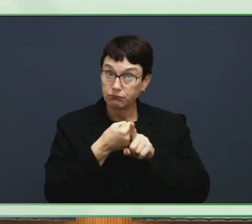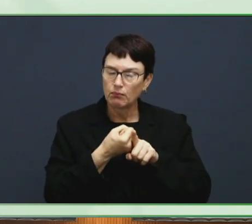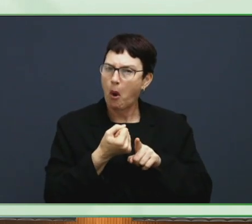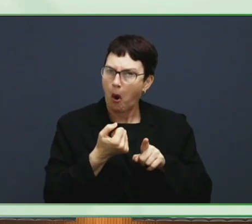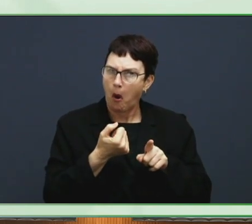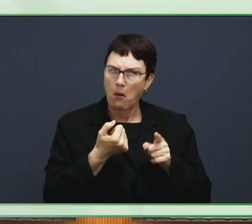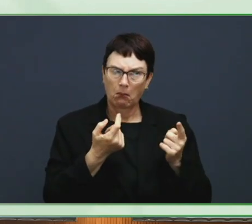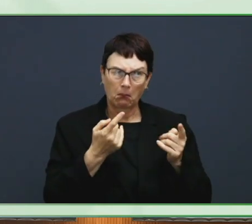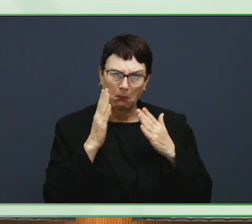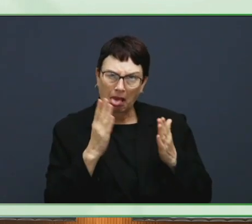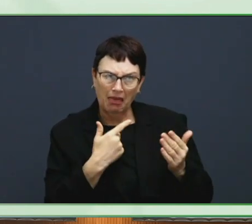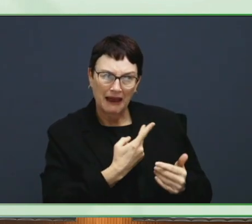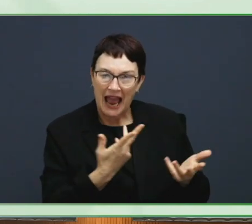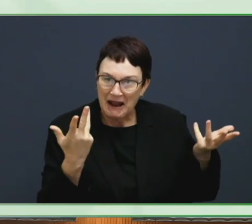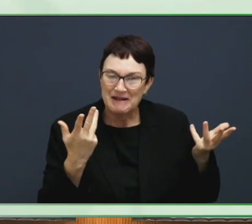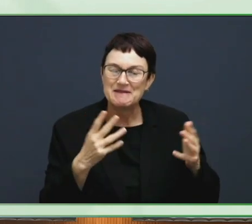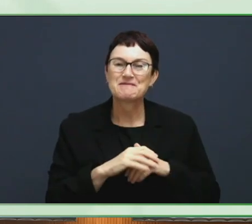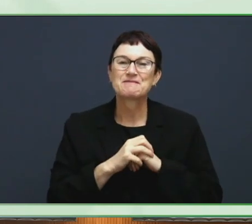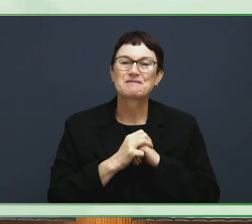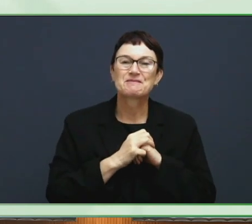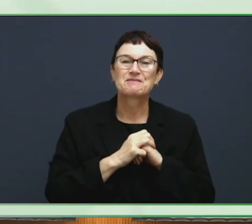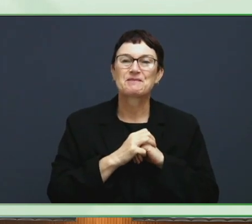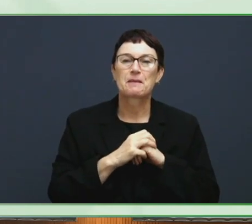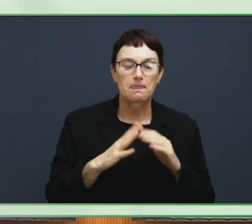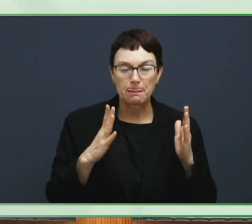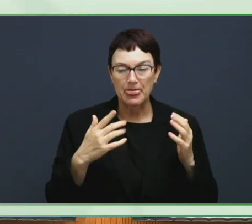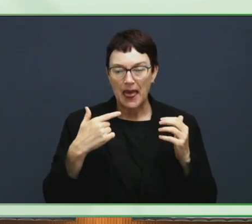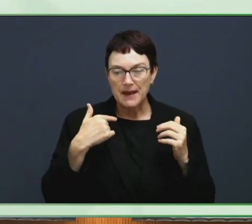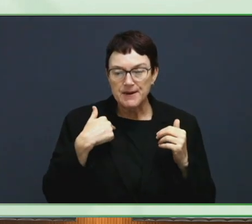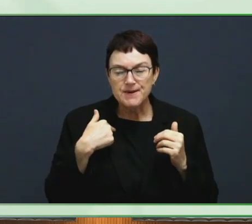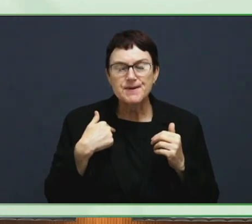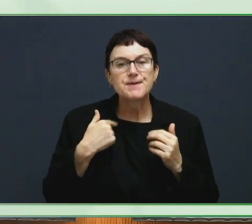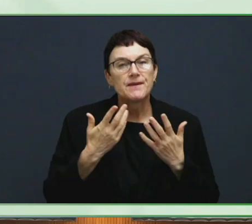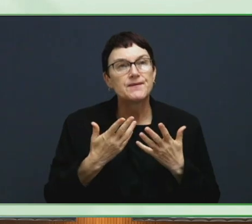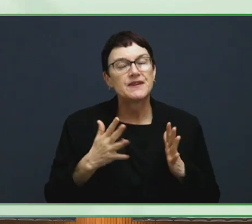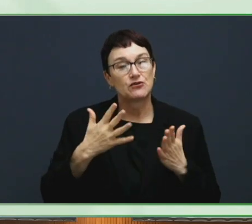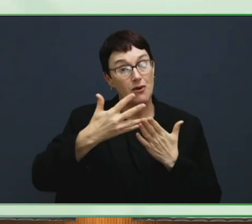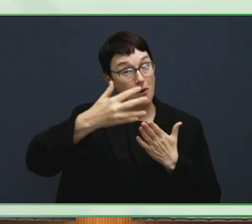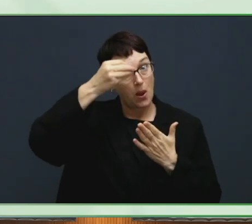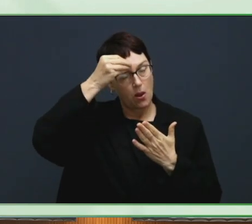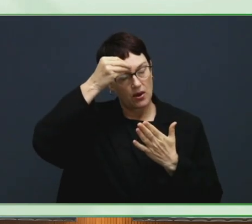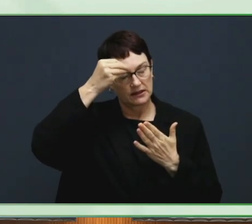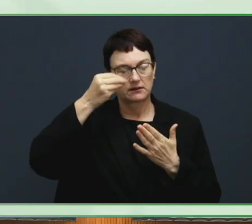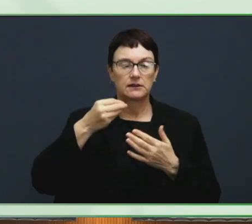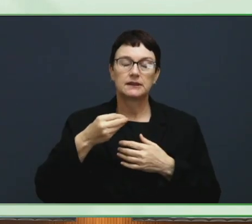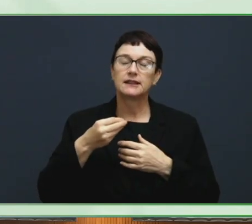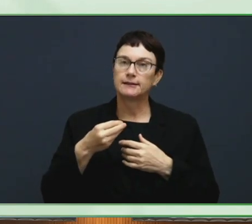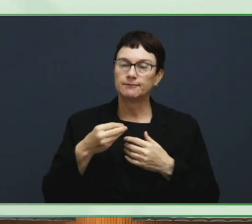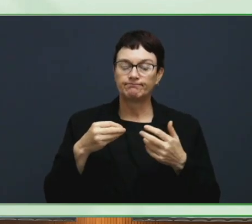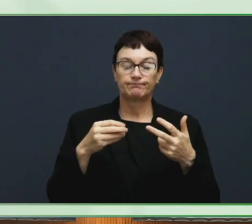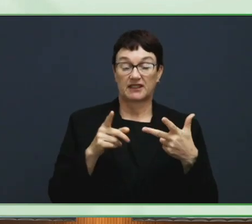All right, so what we have learned further is the collaboration during crisis.